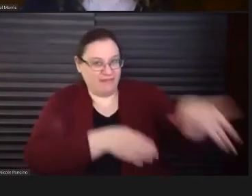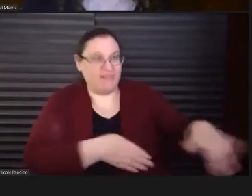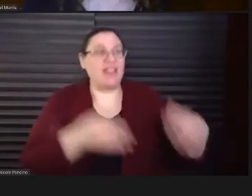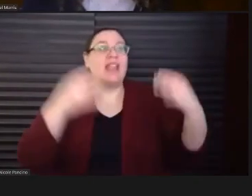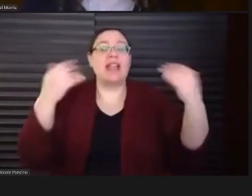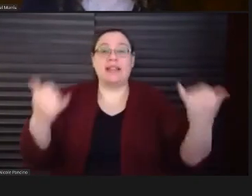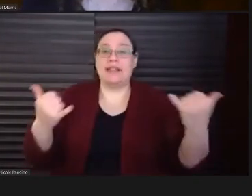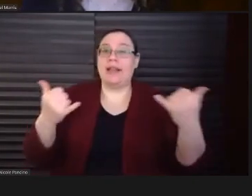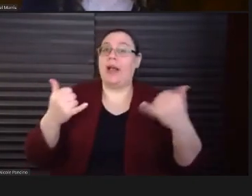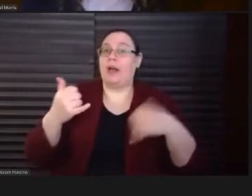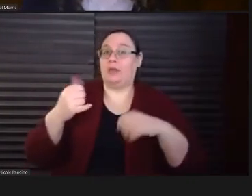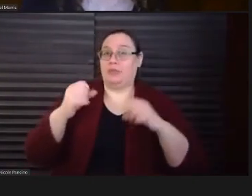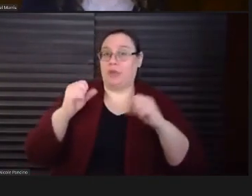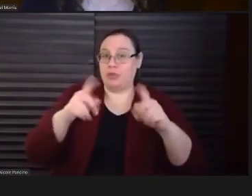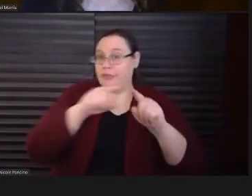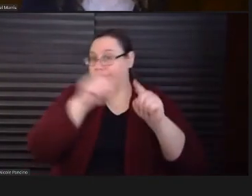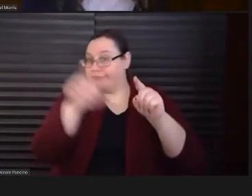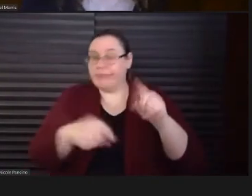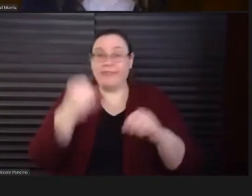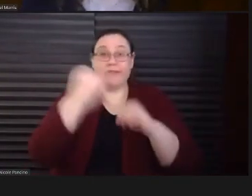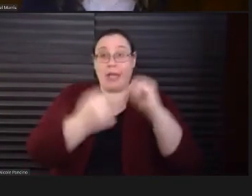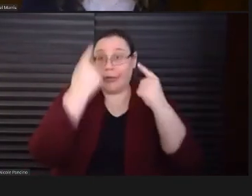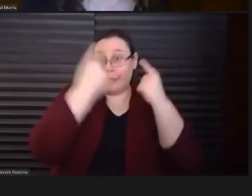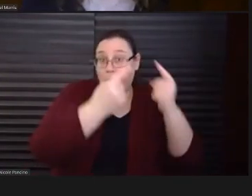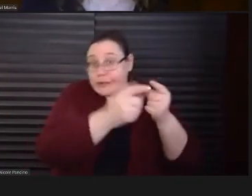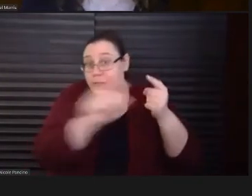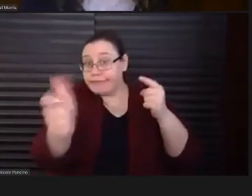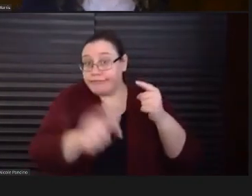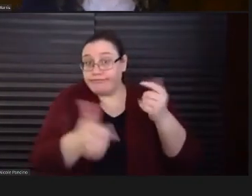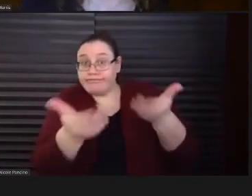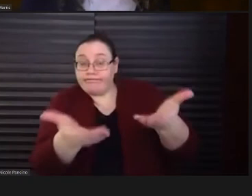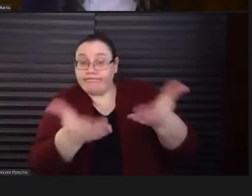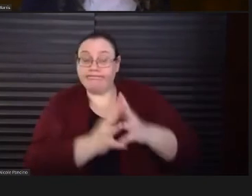each of you give us your final thoughts.